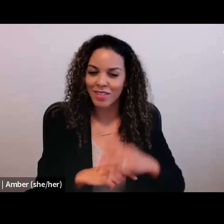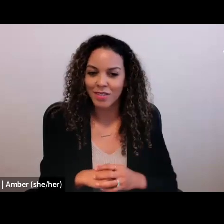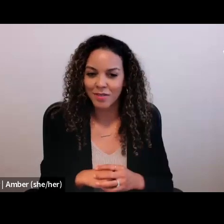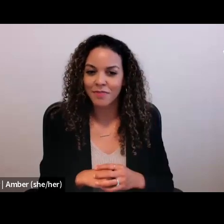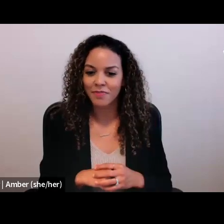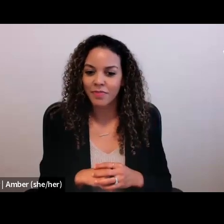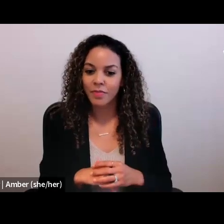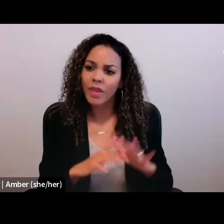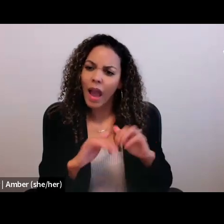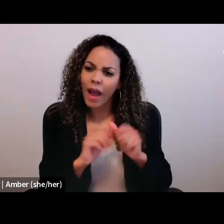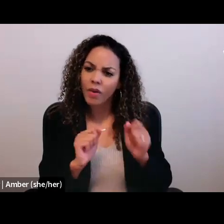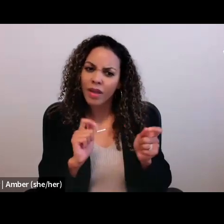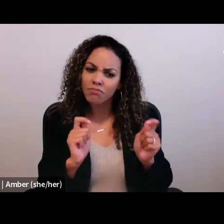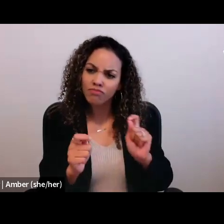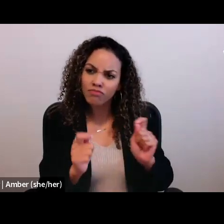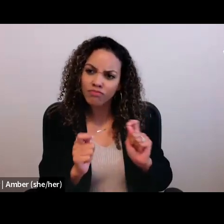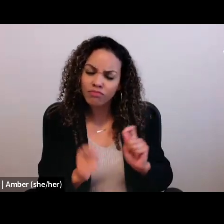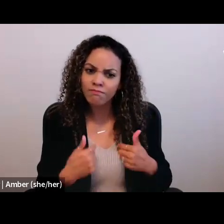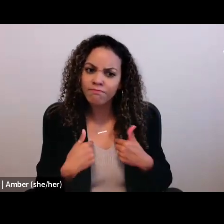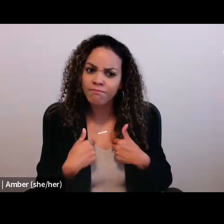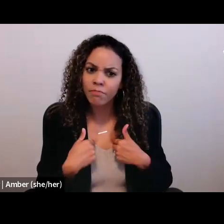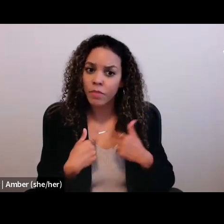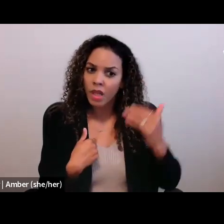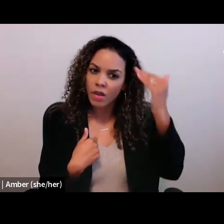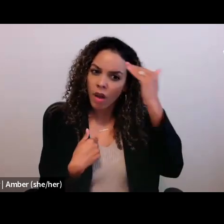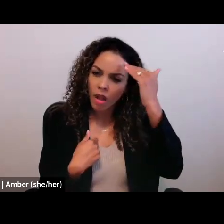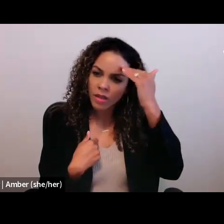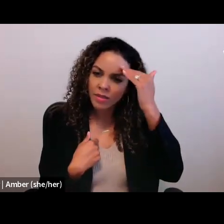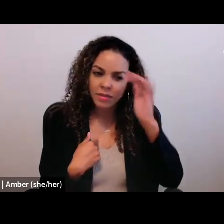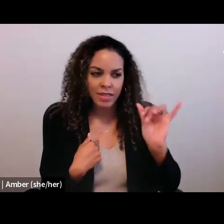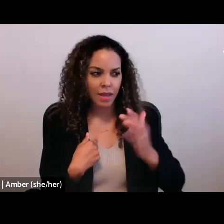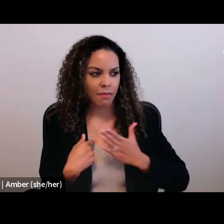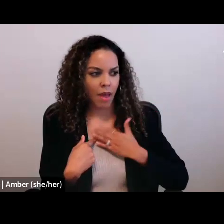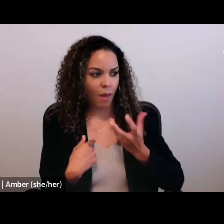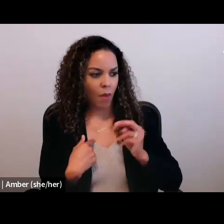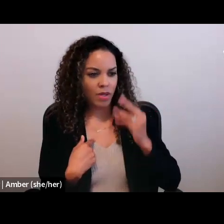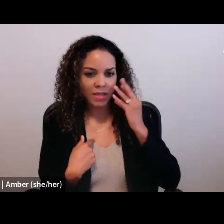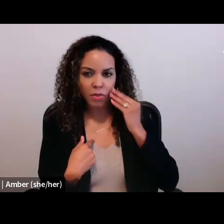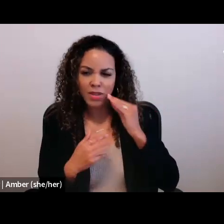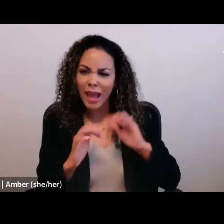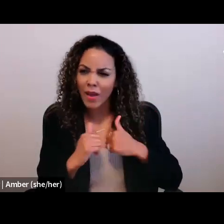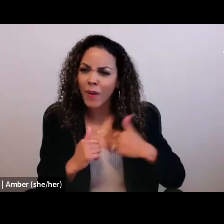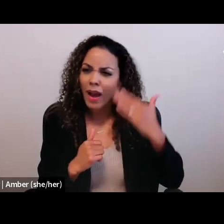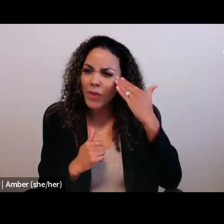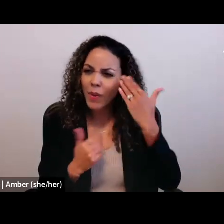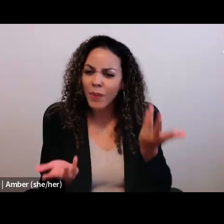I adapt? Knowledge. How is this similar to my own experiences? How do I know? How do I know?